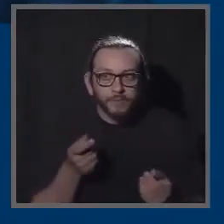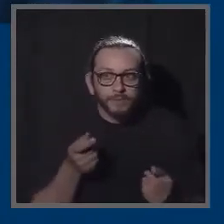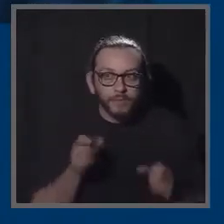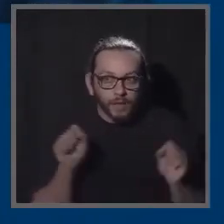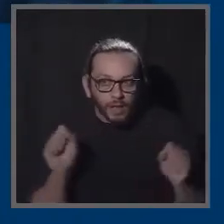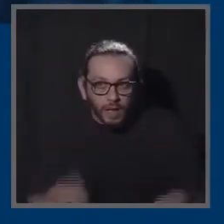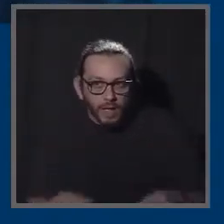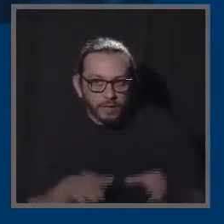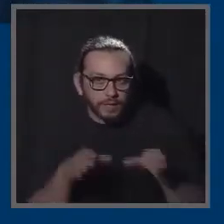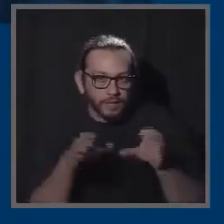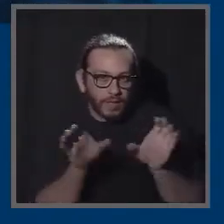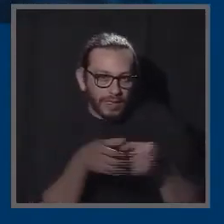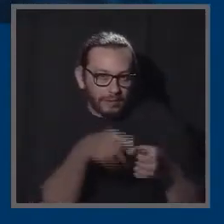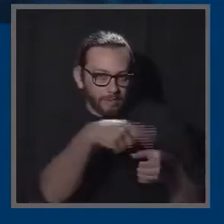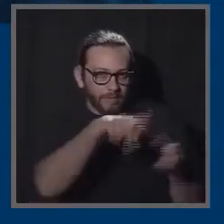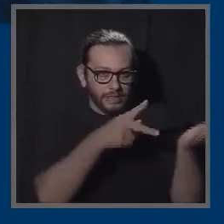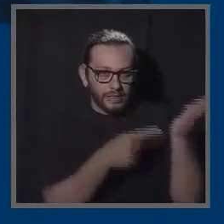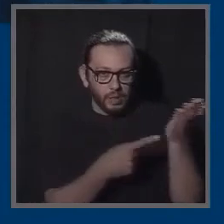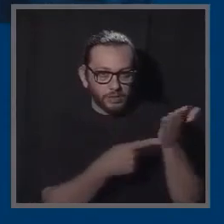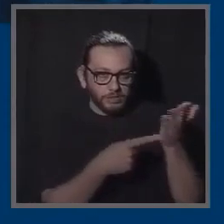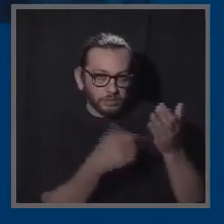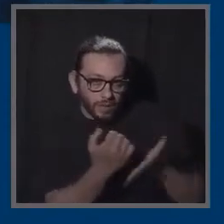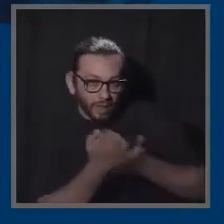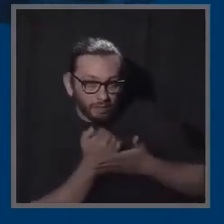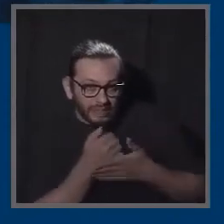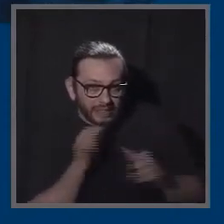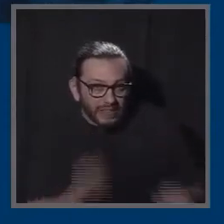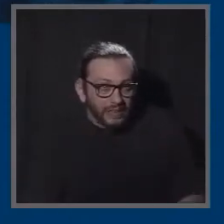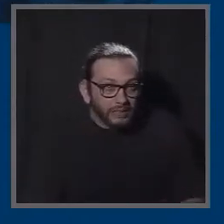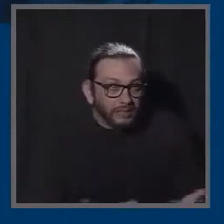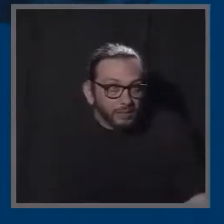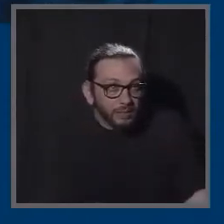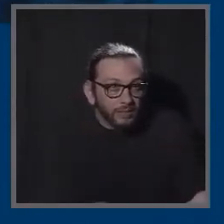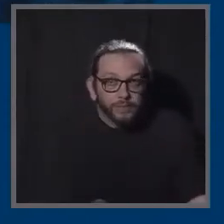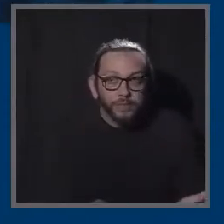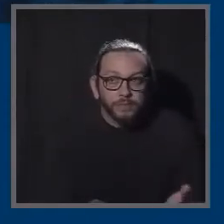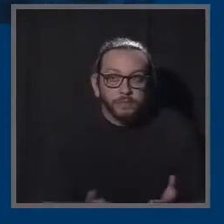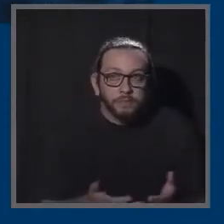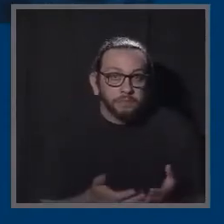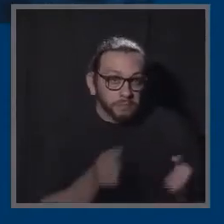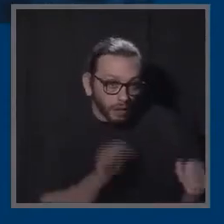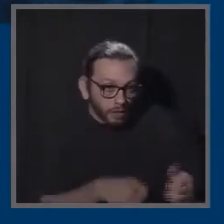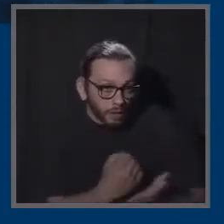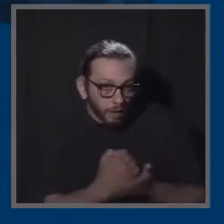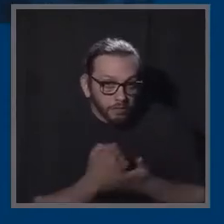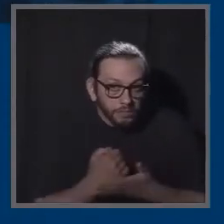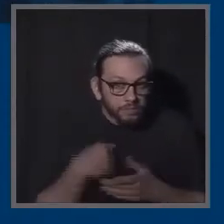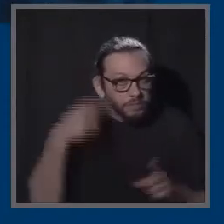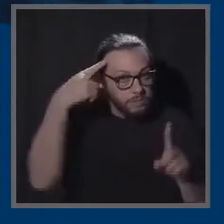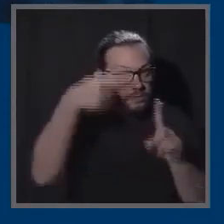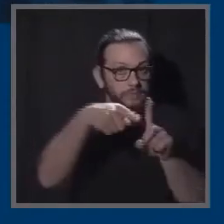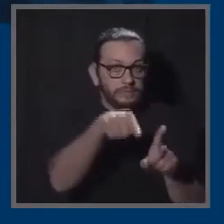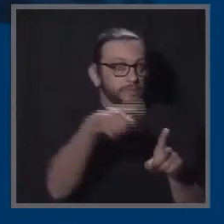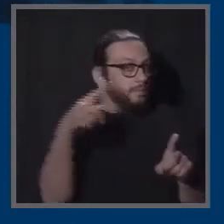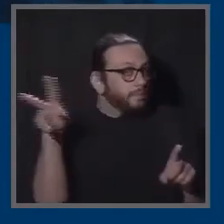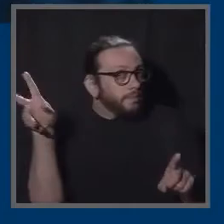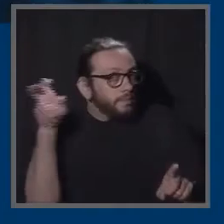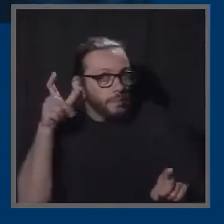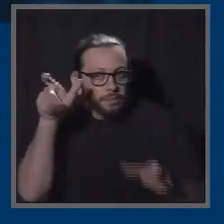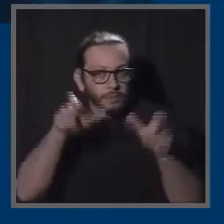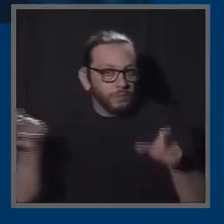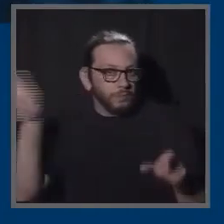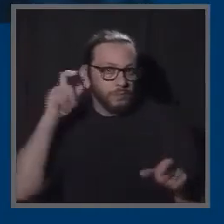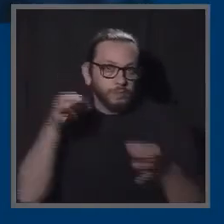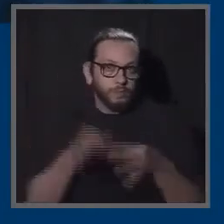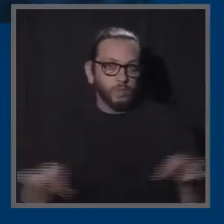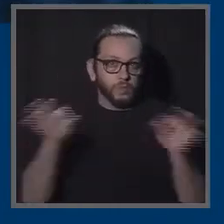team out there who could provide support so that we can hear Jonathan's presentation.